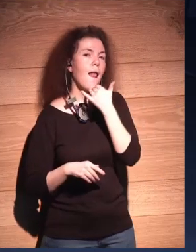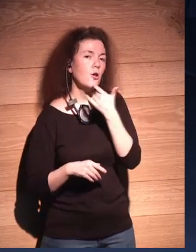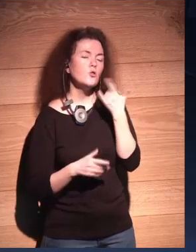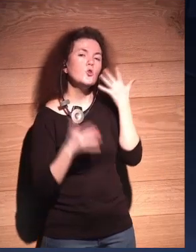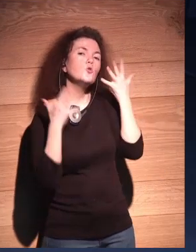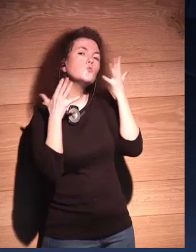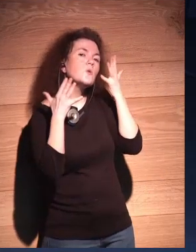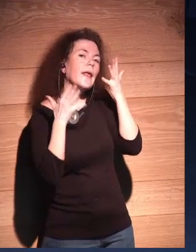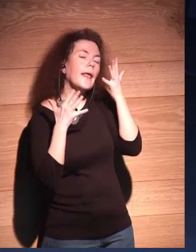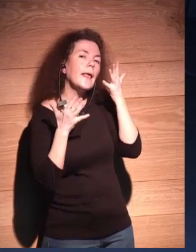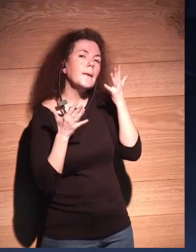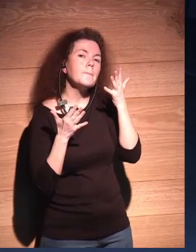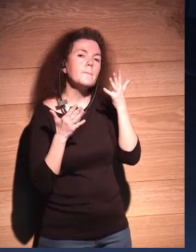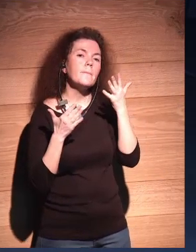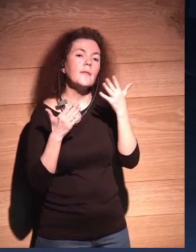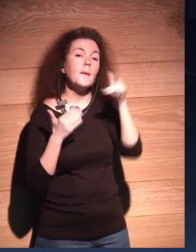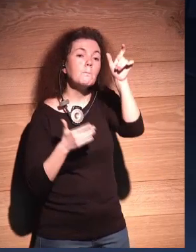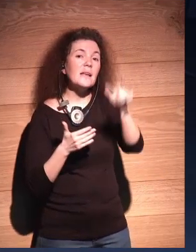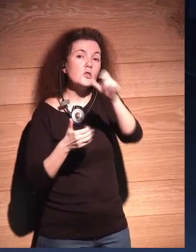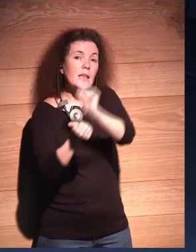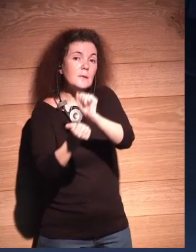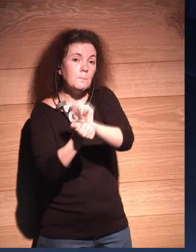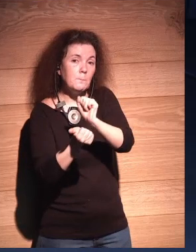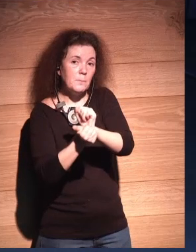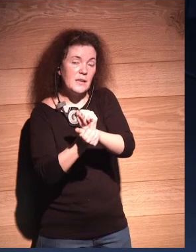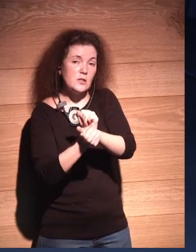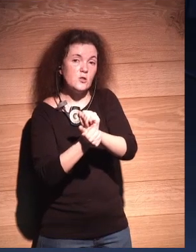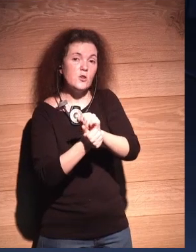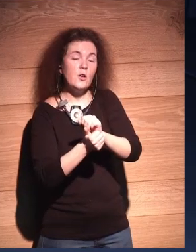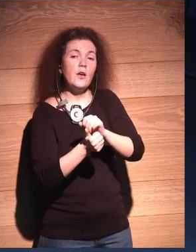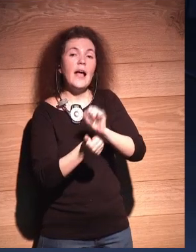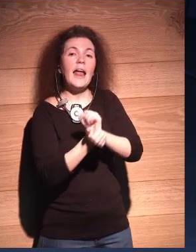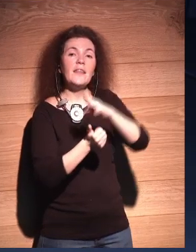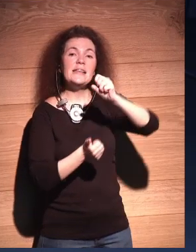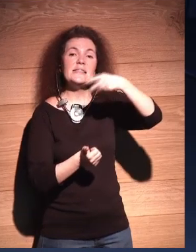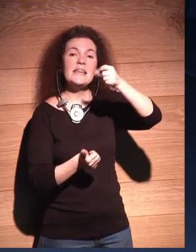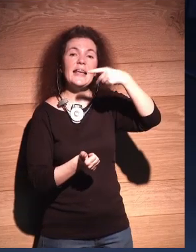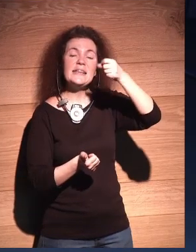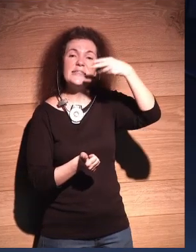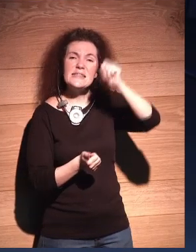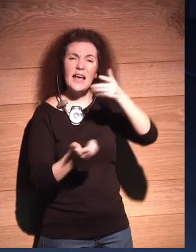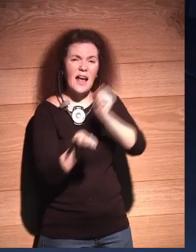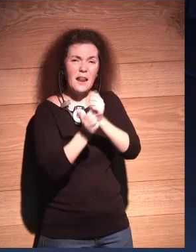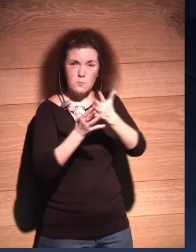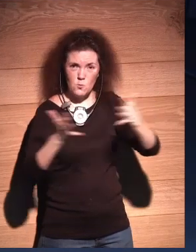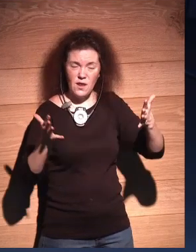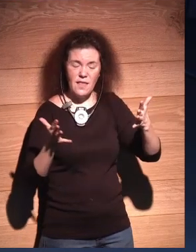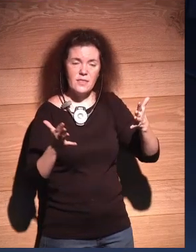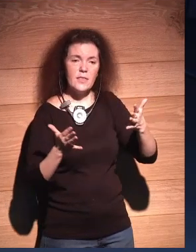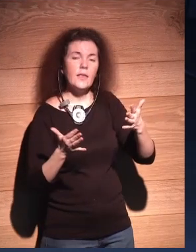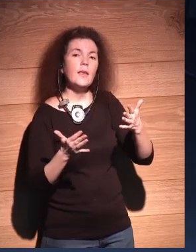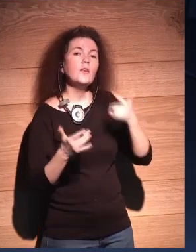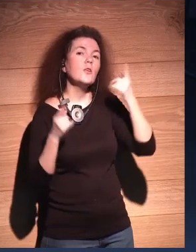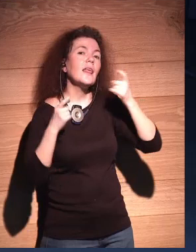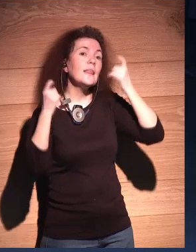which is a big prison in New York, just up the river, and it would be about the same thing of having a prisoner sit